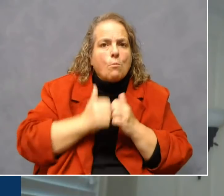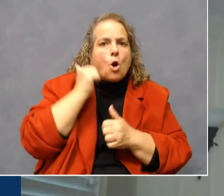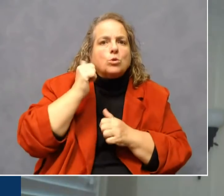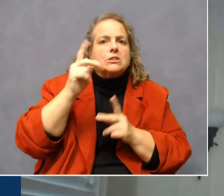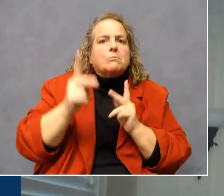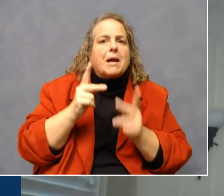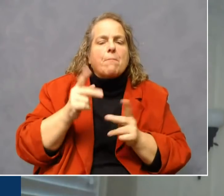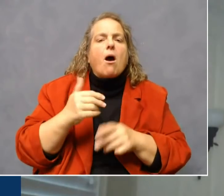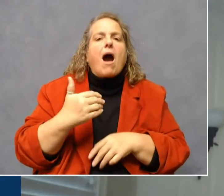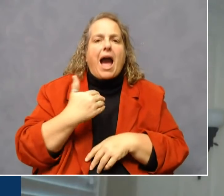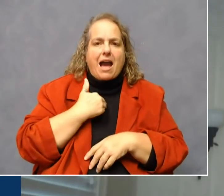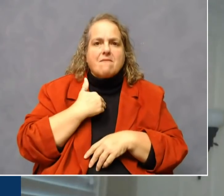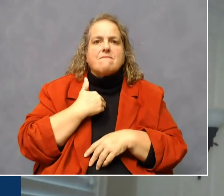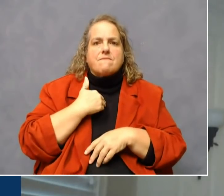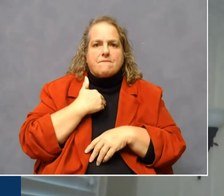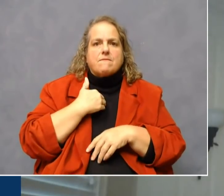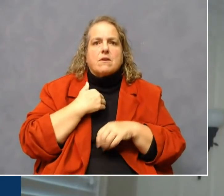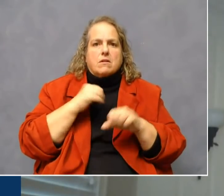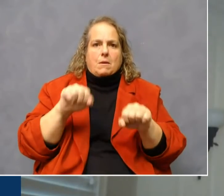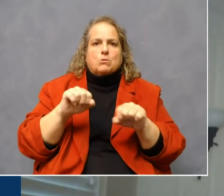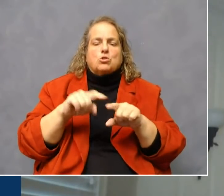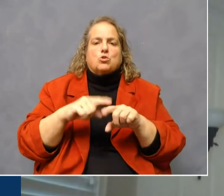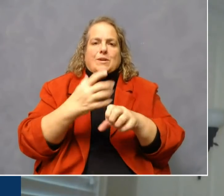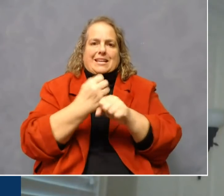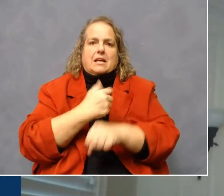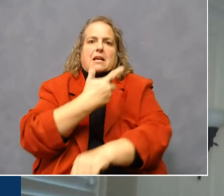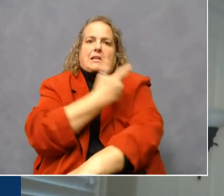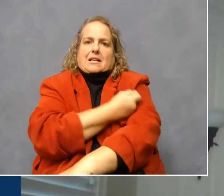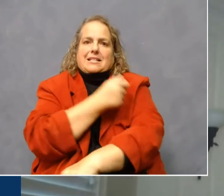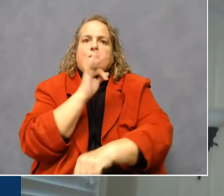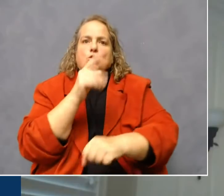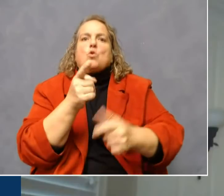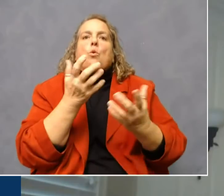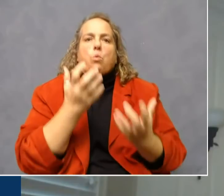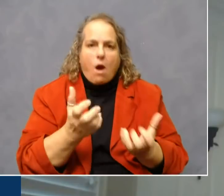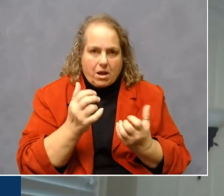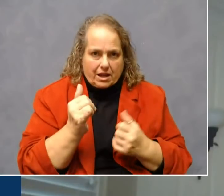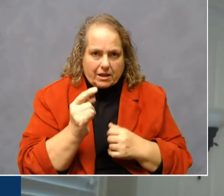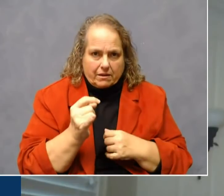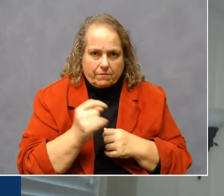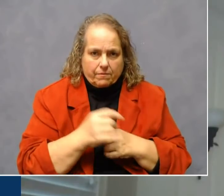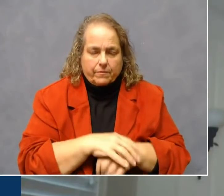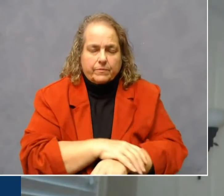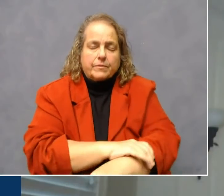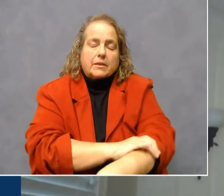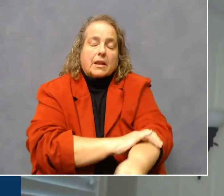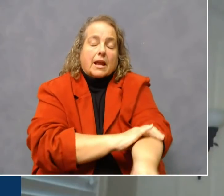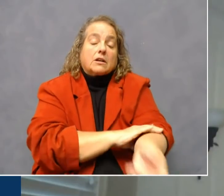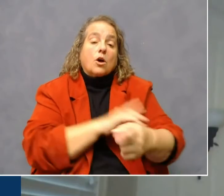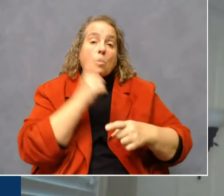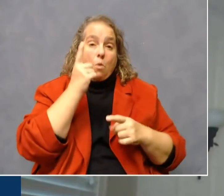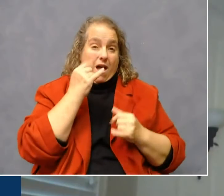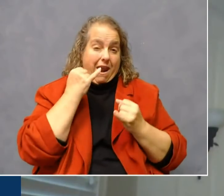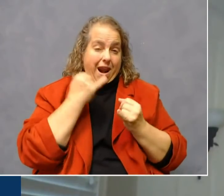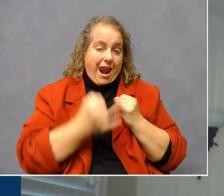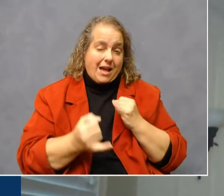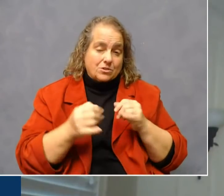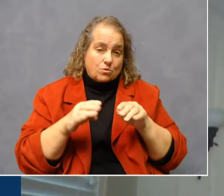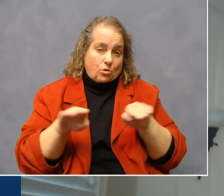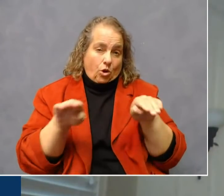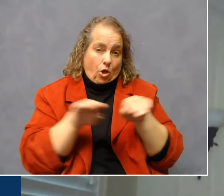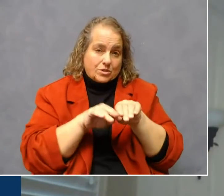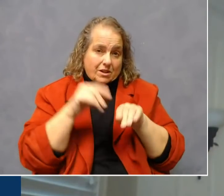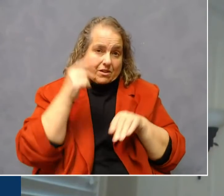it'll take all of next year. And I want to leave you with one last closing thought here. So the first thing is, this is all